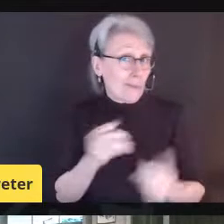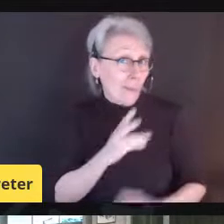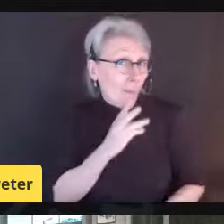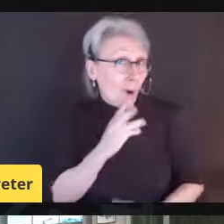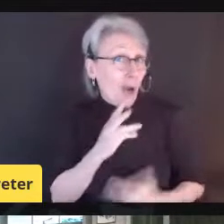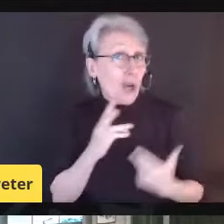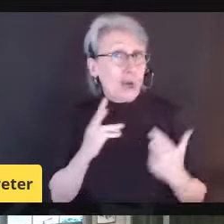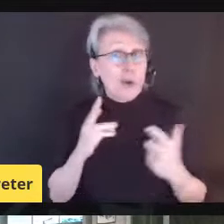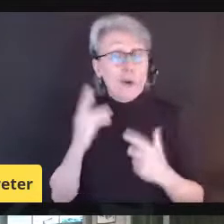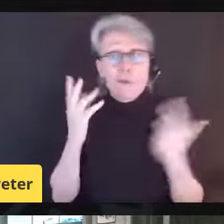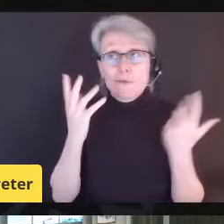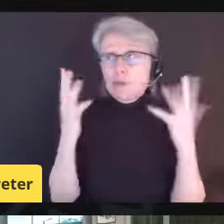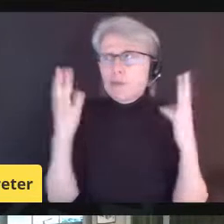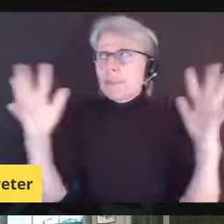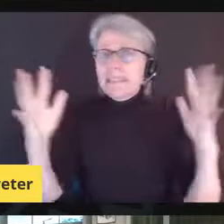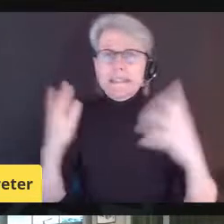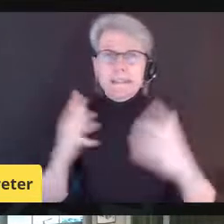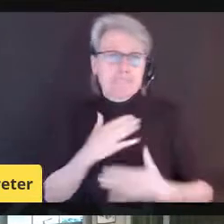spooky.